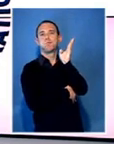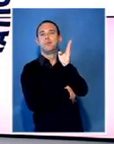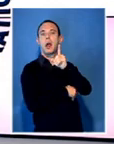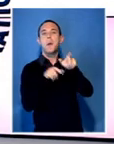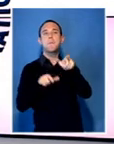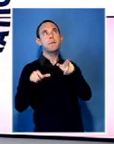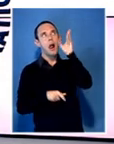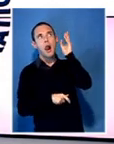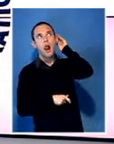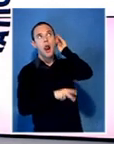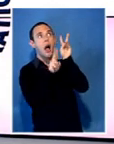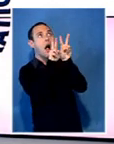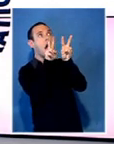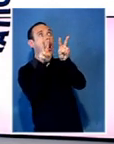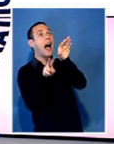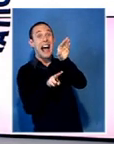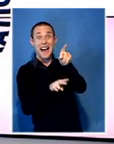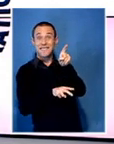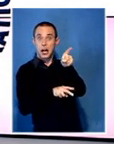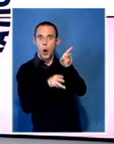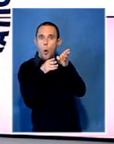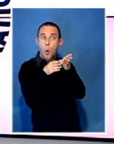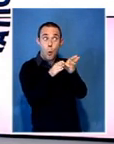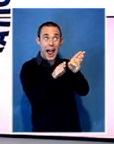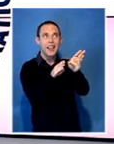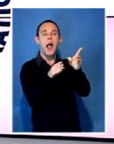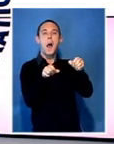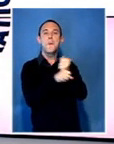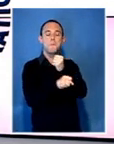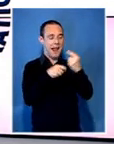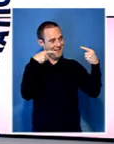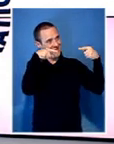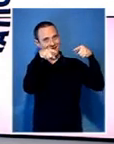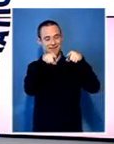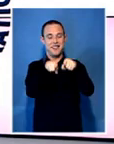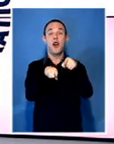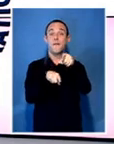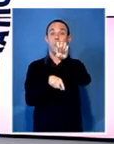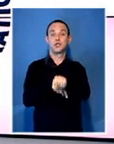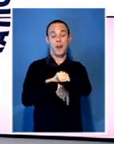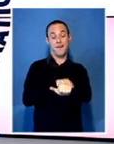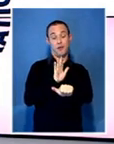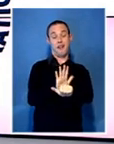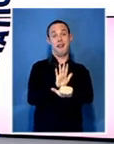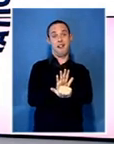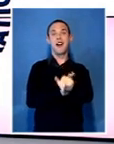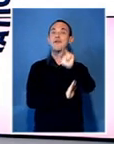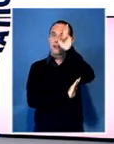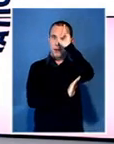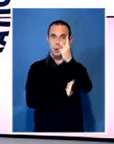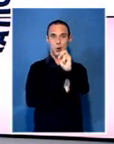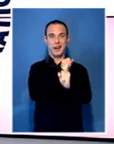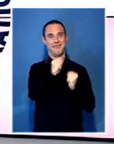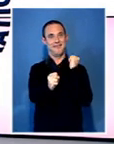the archives have been launched to coincide with South Africa's celebrations of 20 years of democracy. The website was launched at an event in